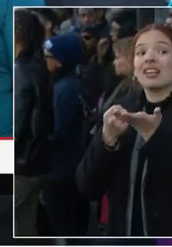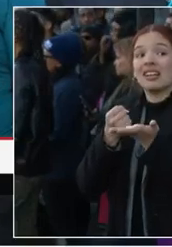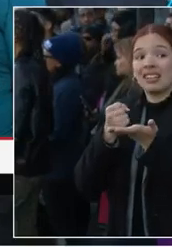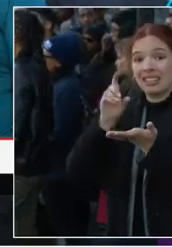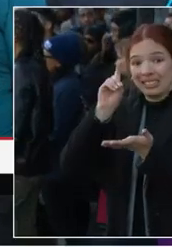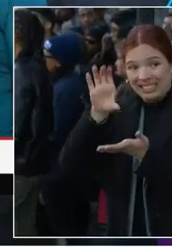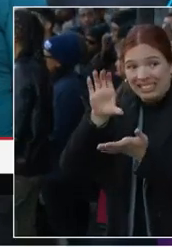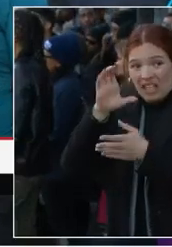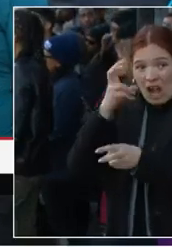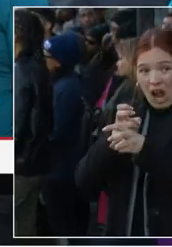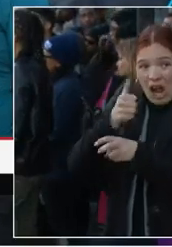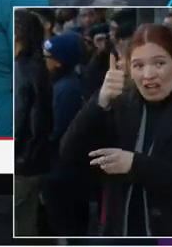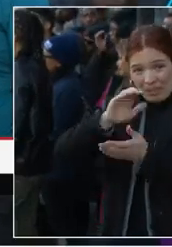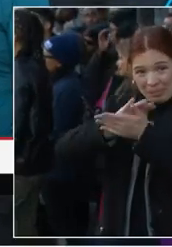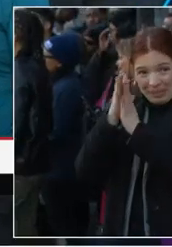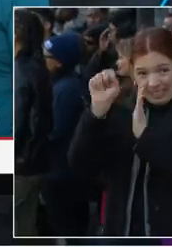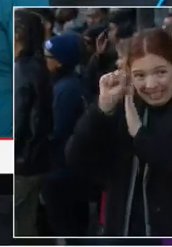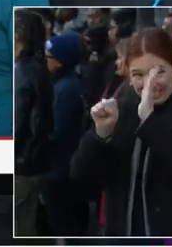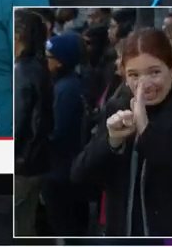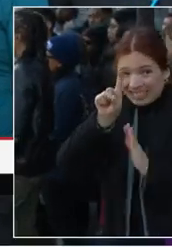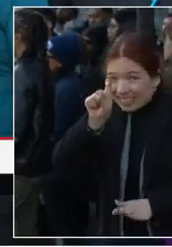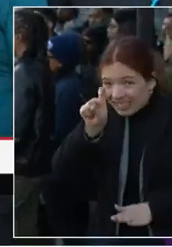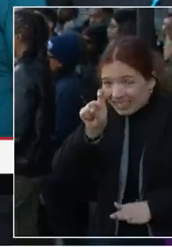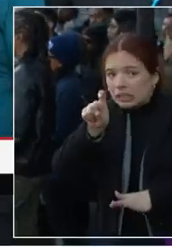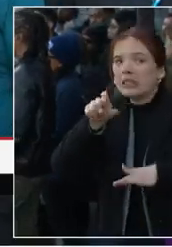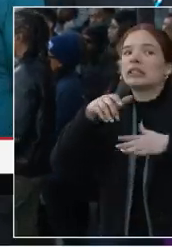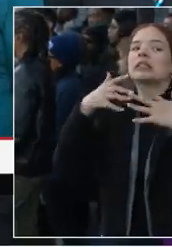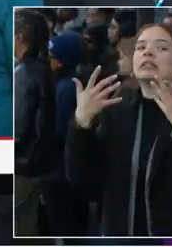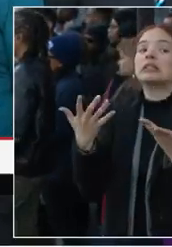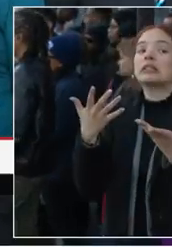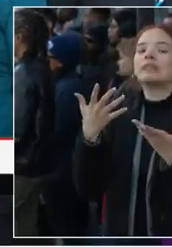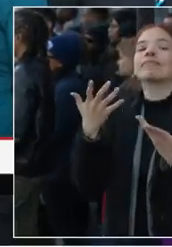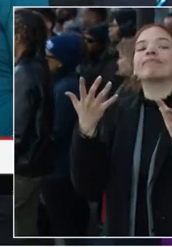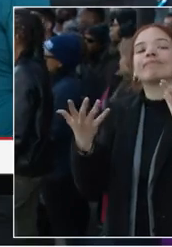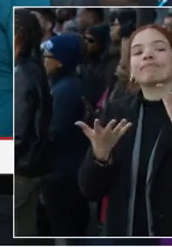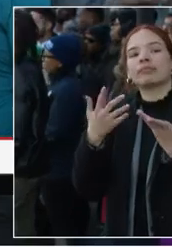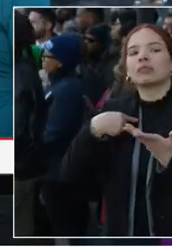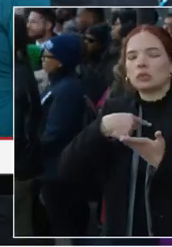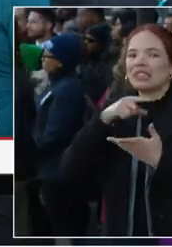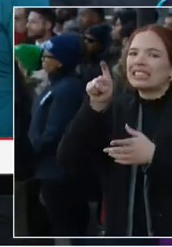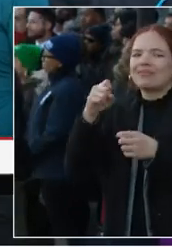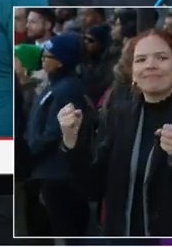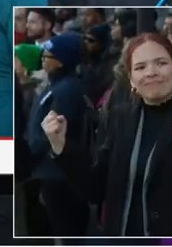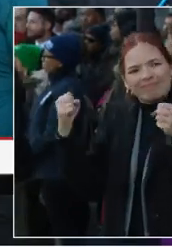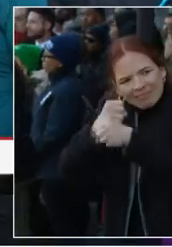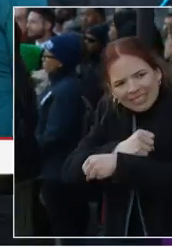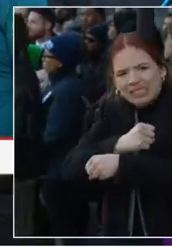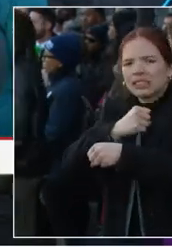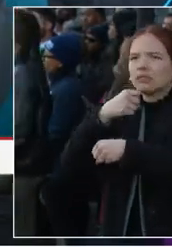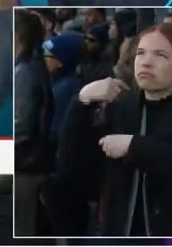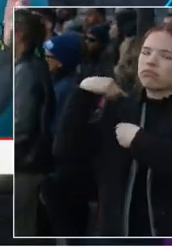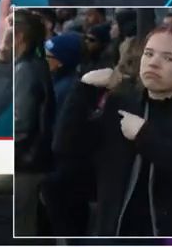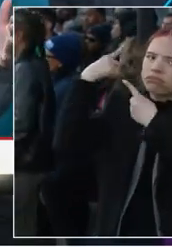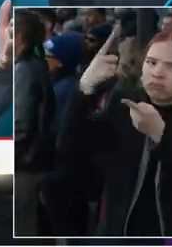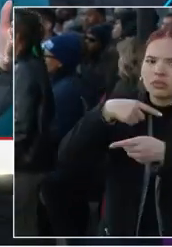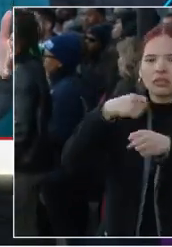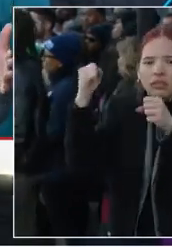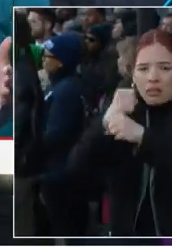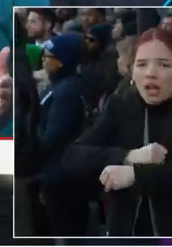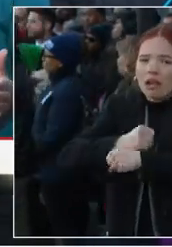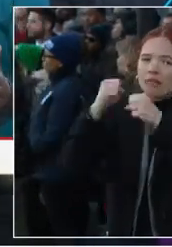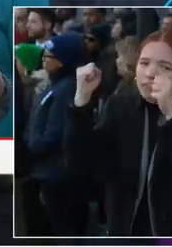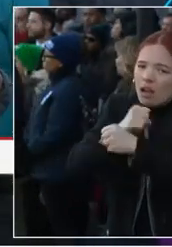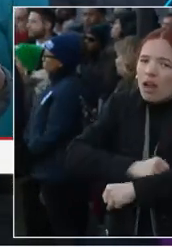Going into this, we've been at this fight for decades, and we've been at the statehood fight with Republicans